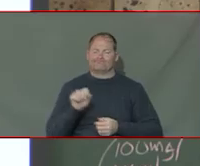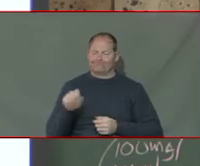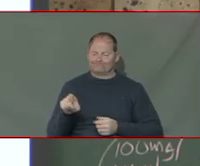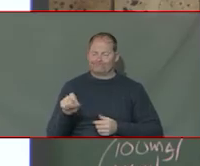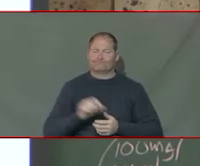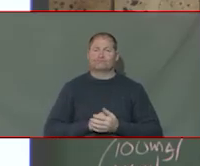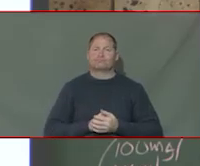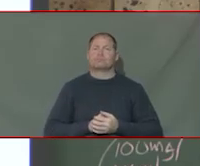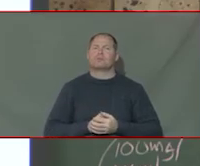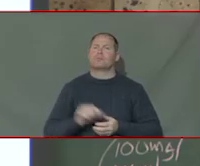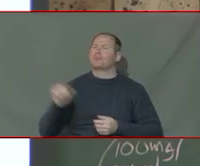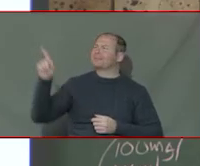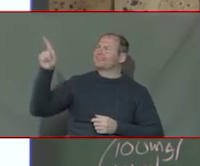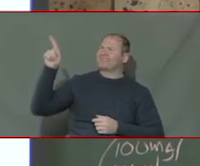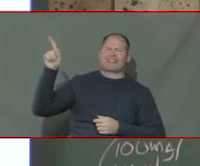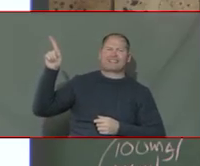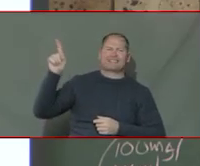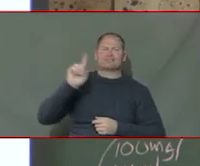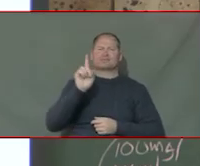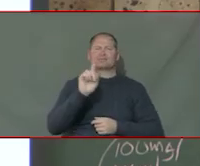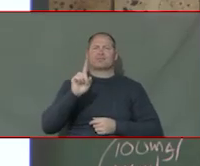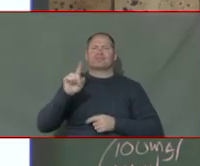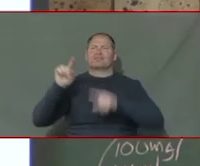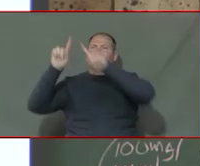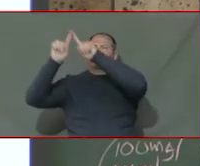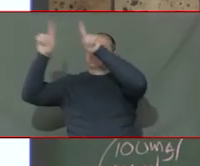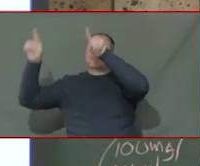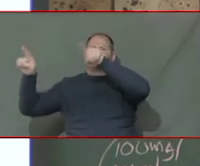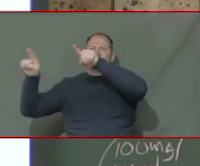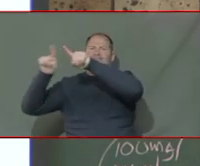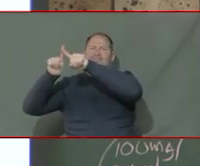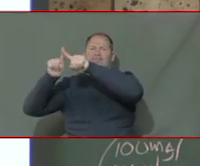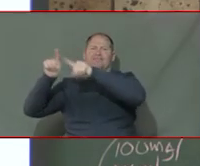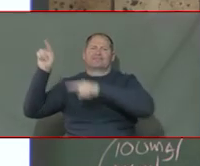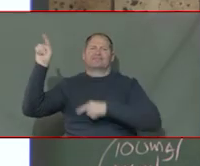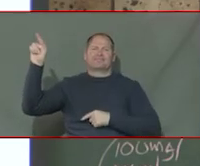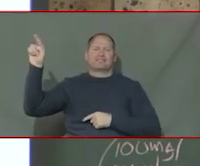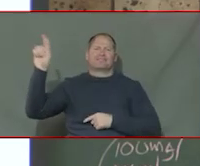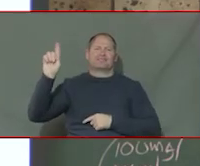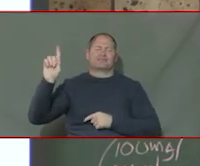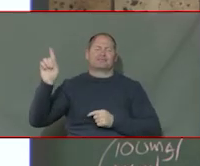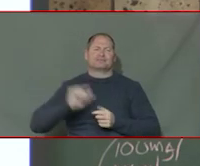But what is glucagon? Can I ask this learner here? Do you know what glucagon is?